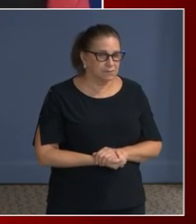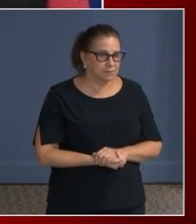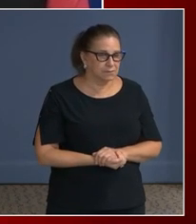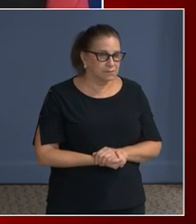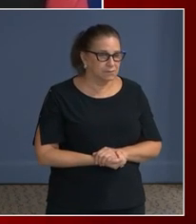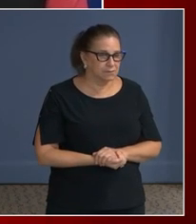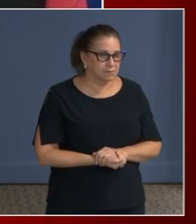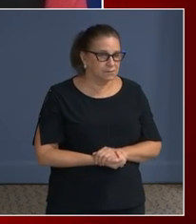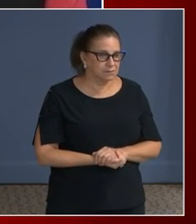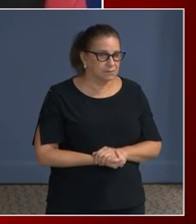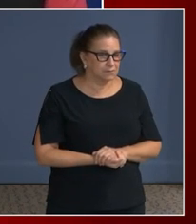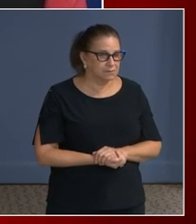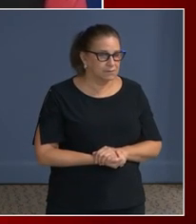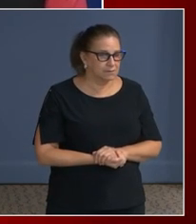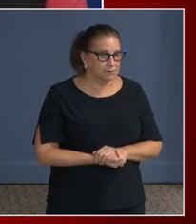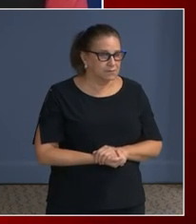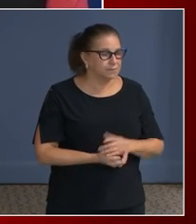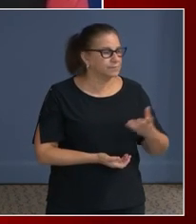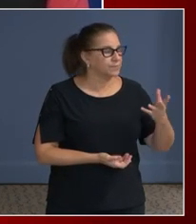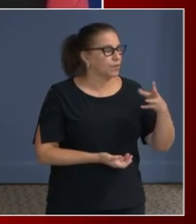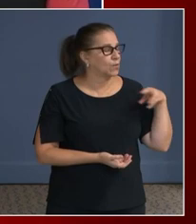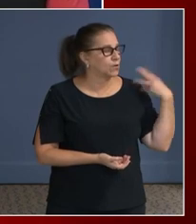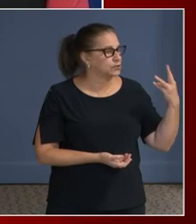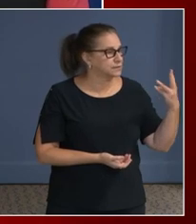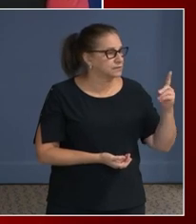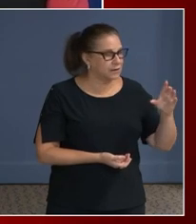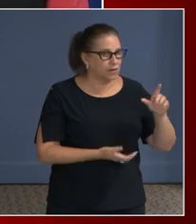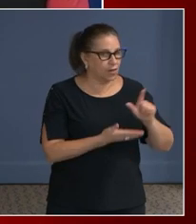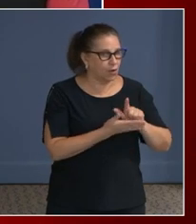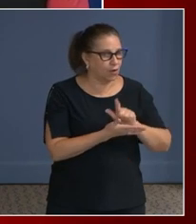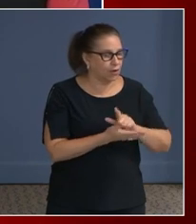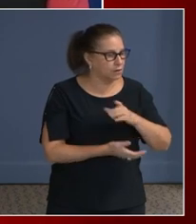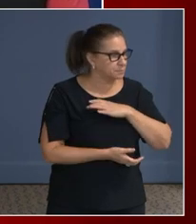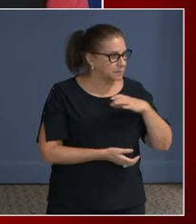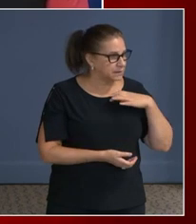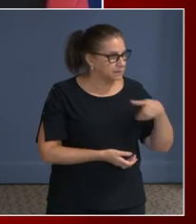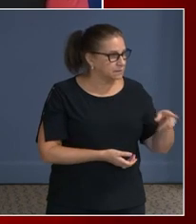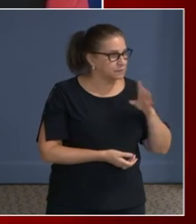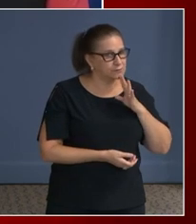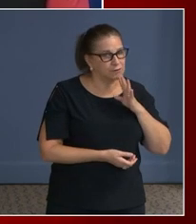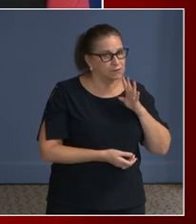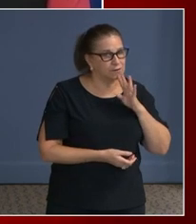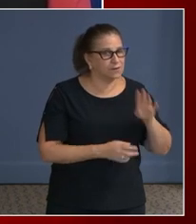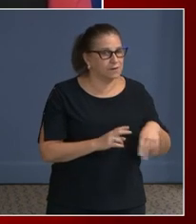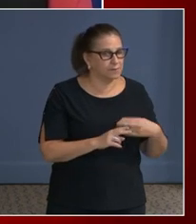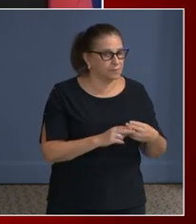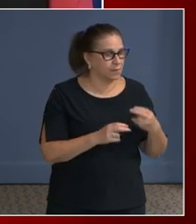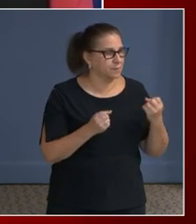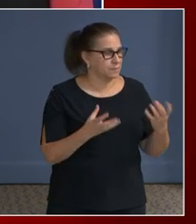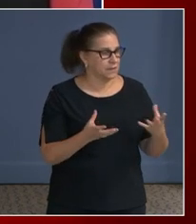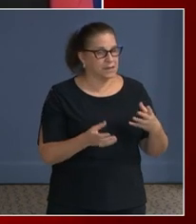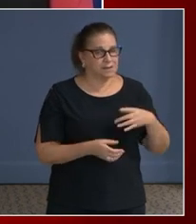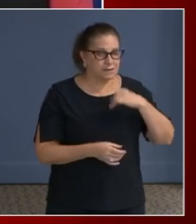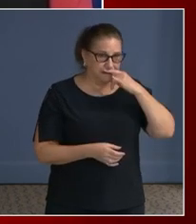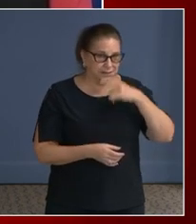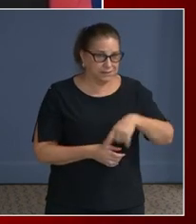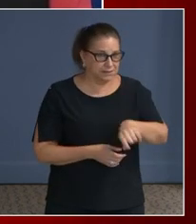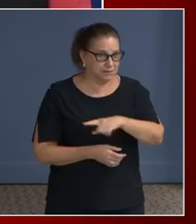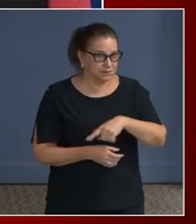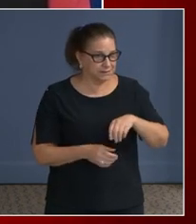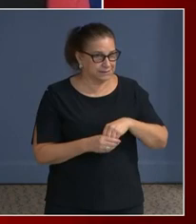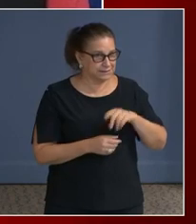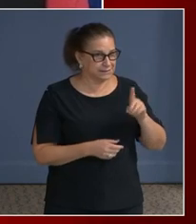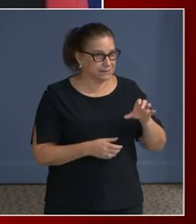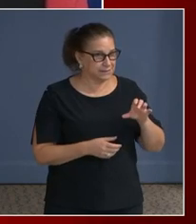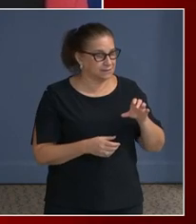Washington Lawyers Committee also claiming that for 6 months, students with disabilities at the Youth Services Center in DC jail have not been receiving their education.